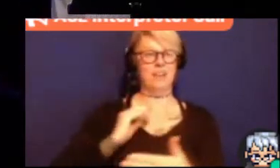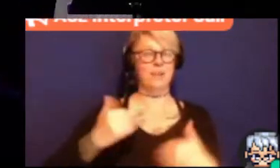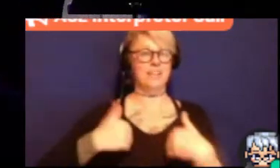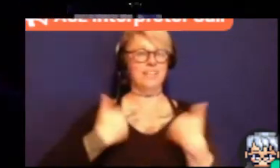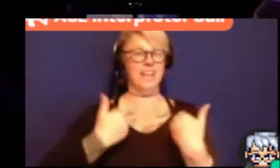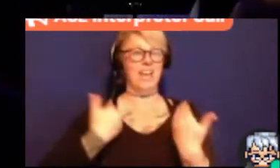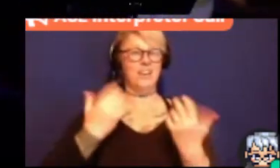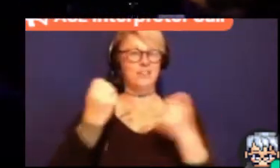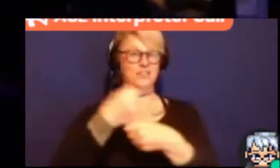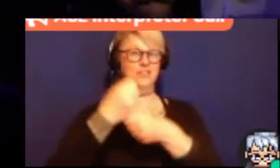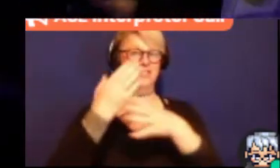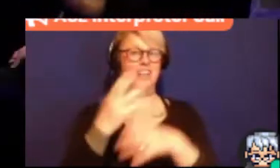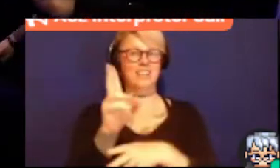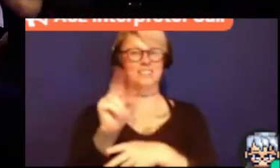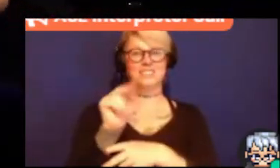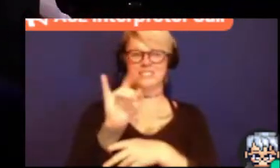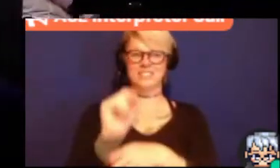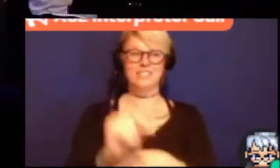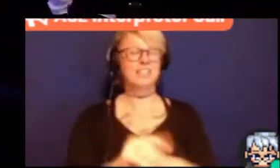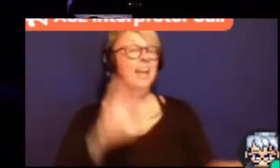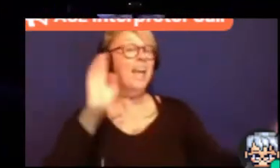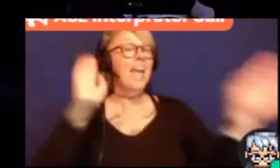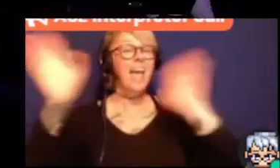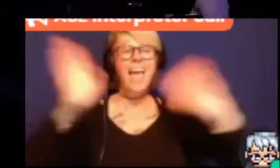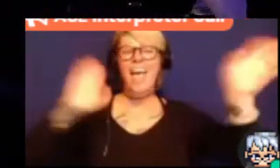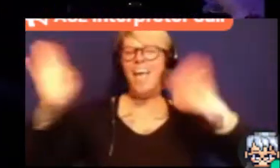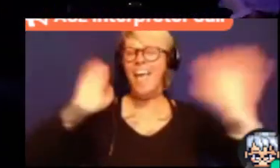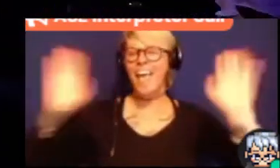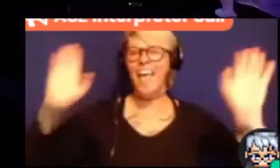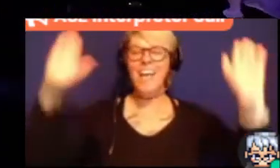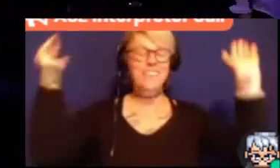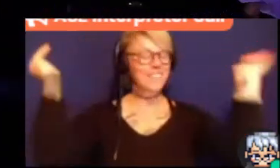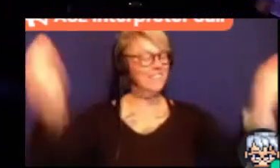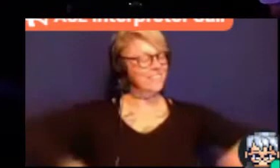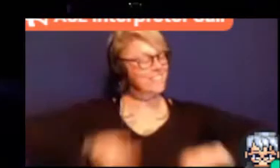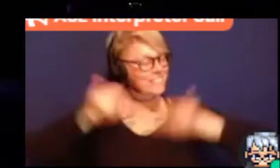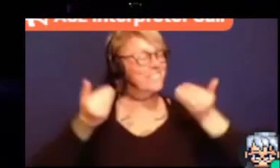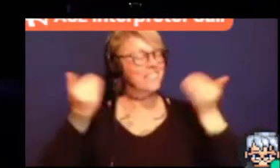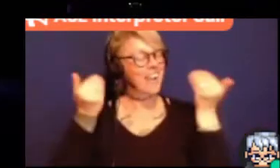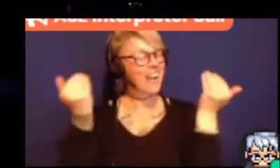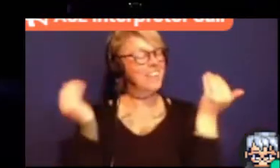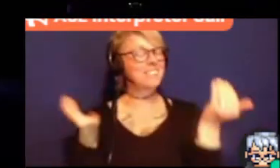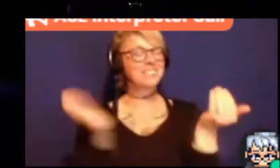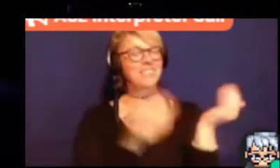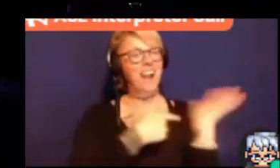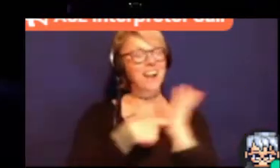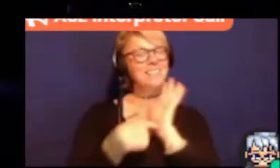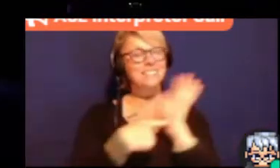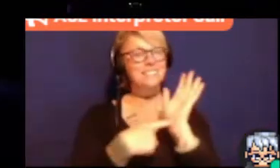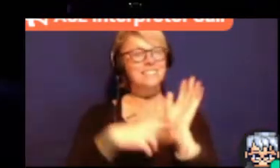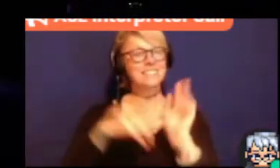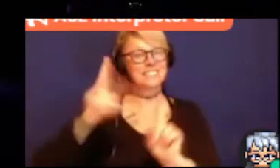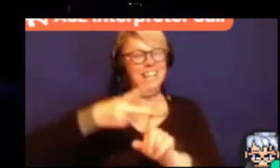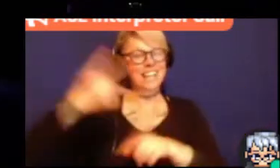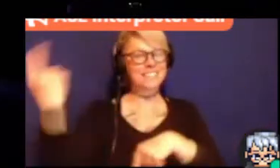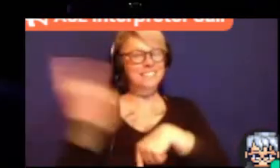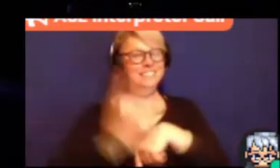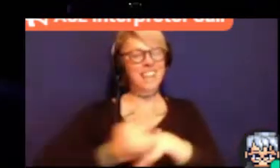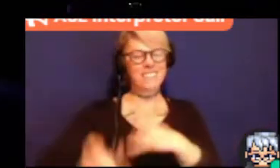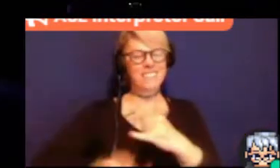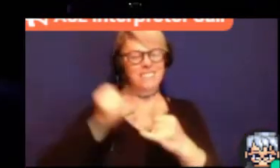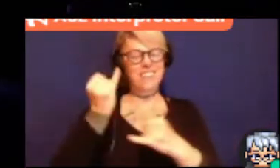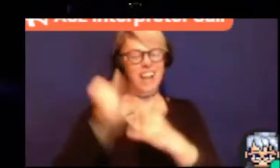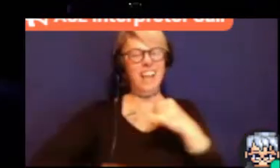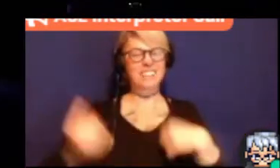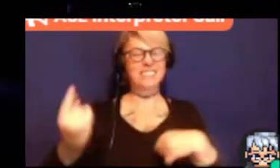Hi, everybody! Welcome to the Young Creators Unit Showcase Day 2, the last day of summer camp, where we all